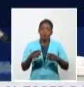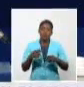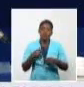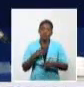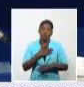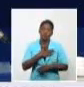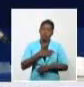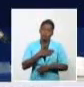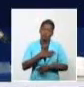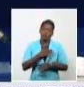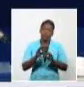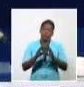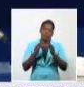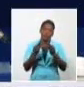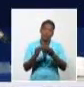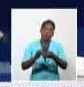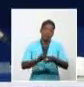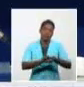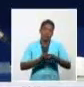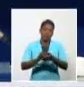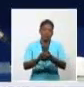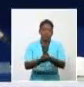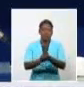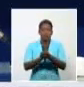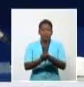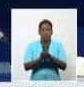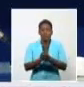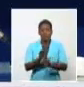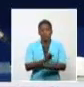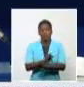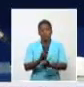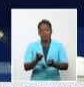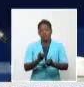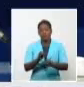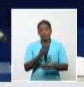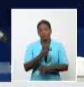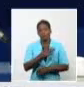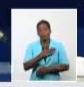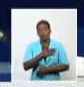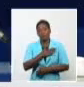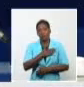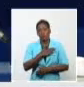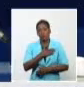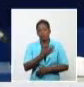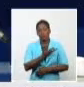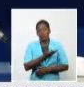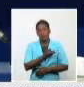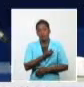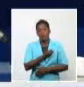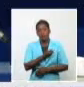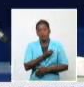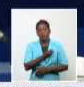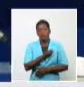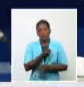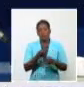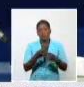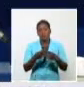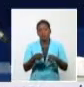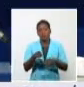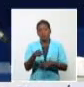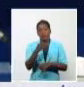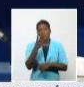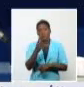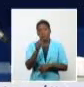to recover, despite the resuscitation maneuvers that were made at that time. And we reiterate